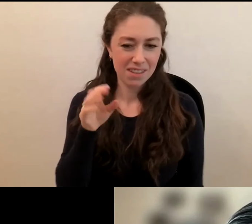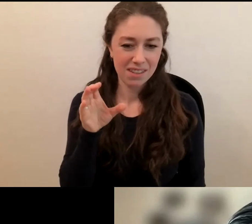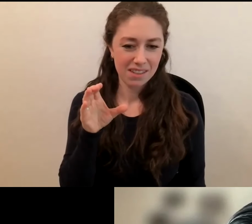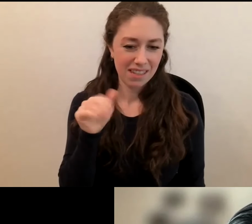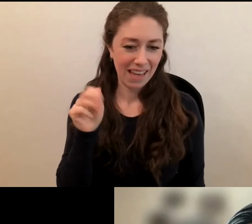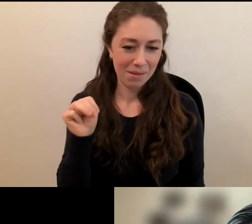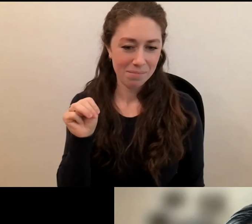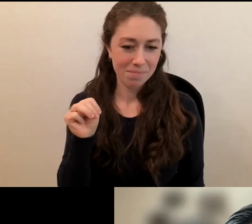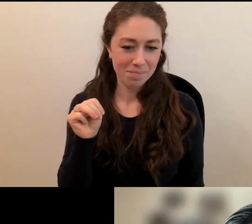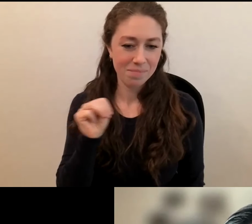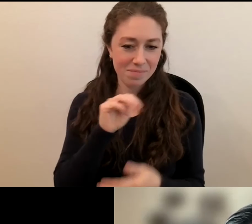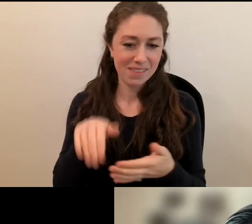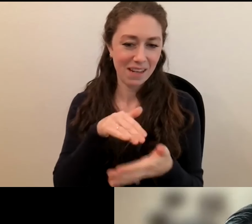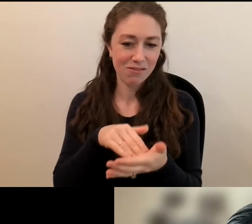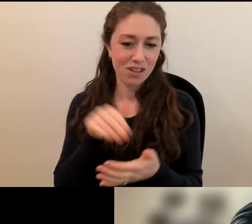American Media.